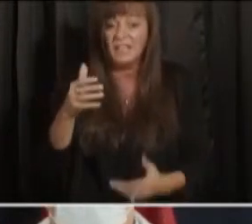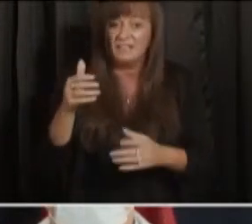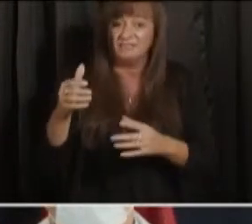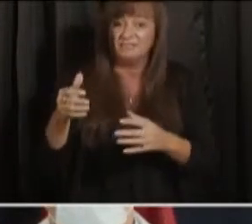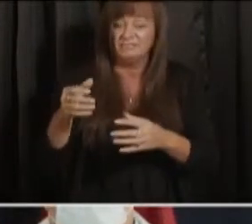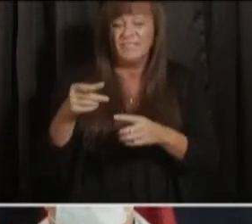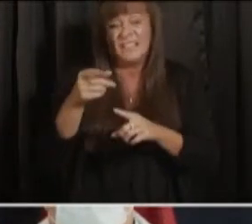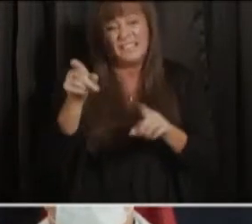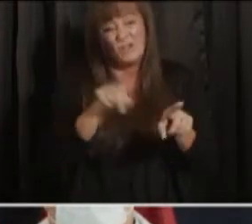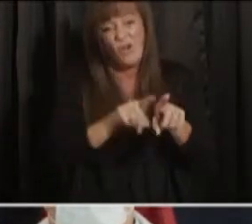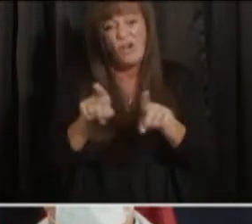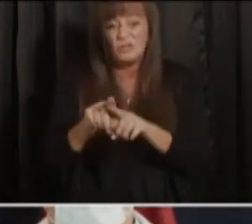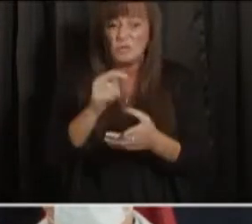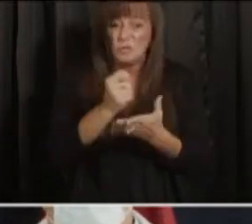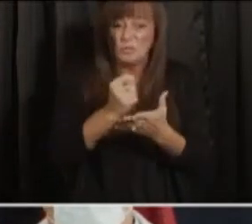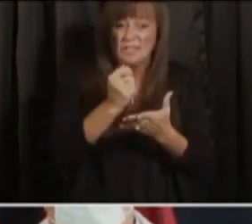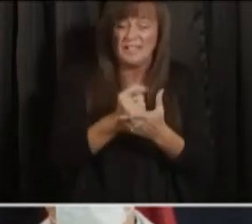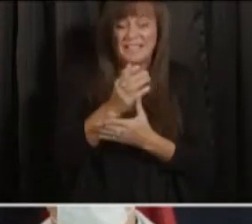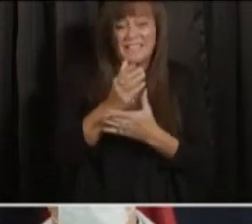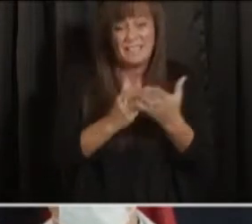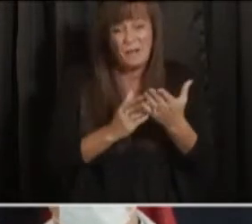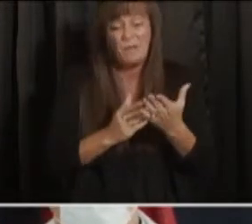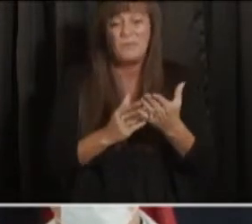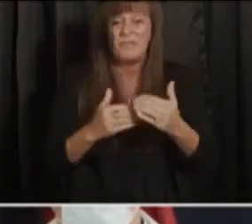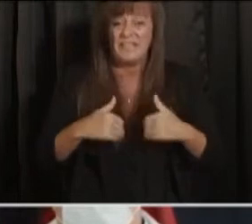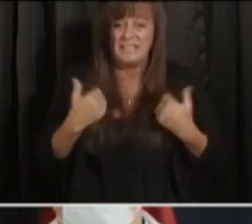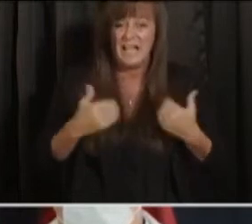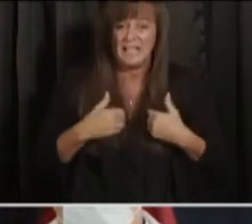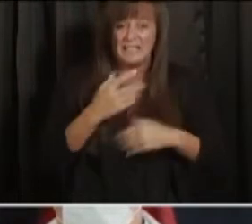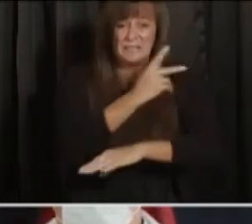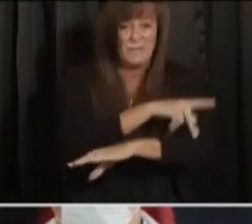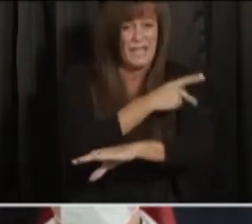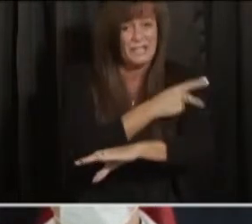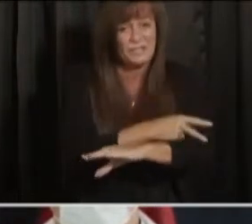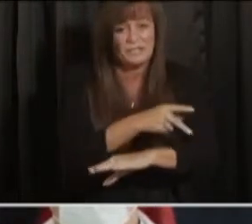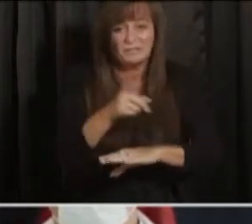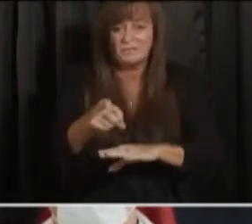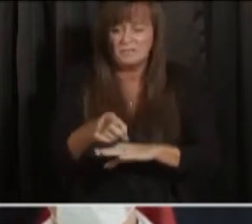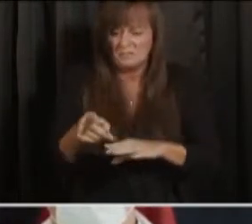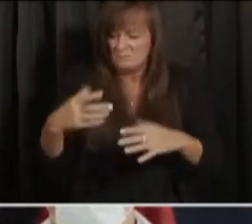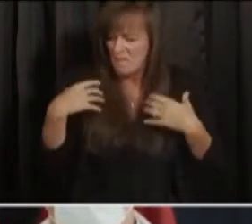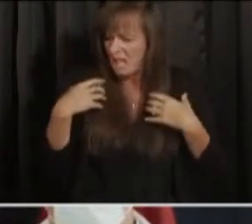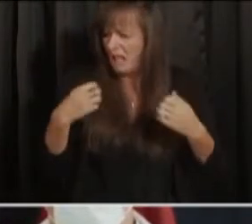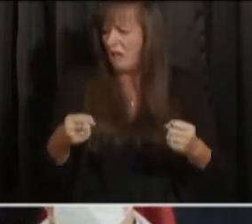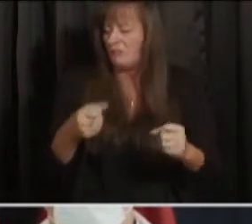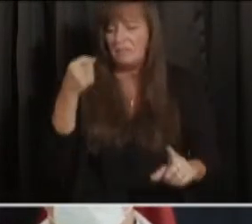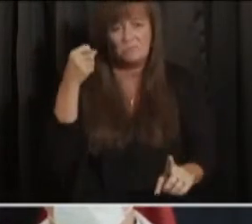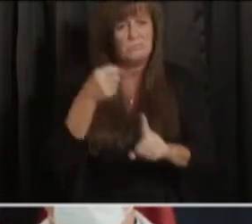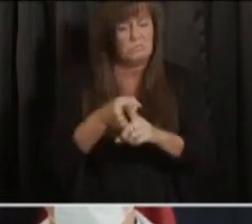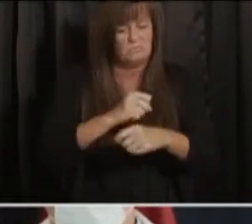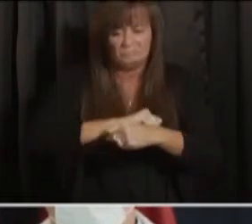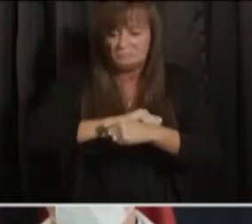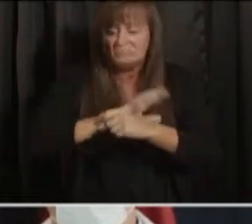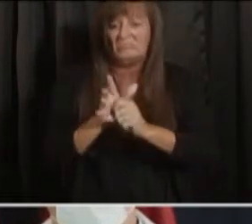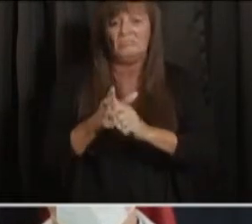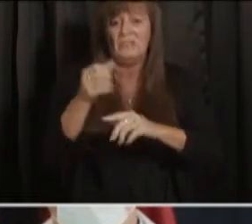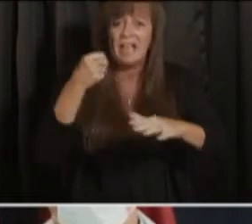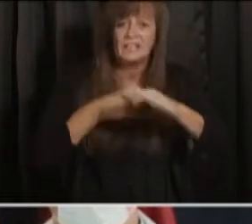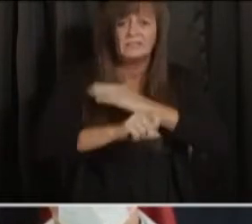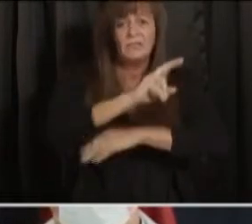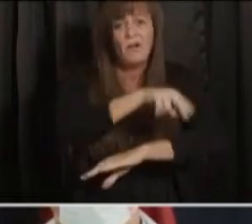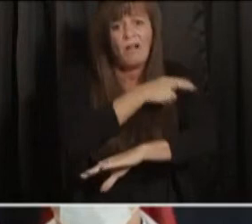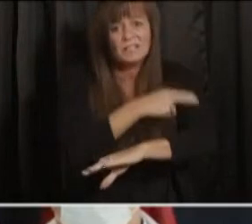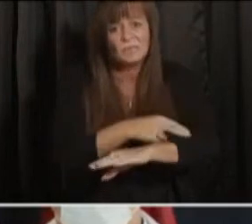Colorado's youngest COVID patients, kids who were perfectly healthy, contracted COVID, and had to be hospitalized. And he has firsthand knowledge